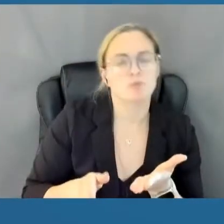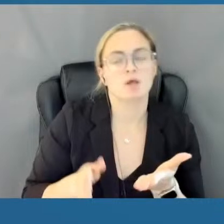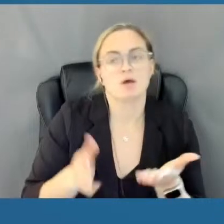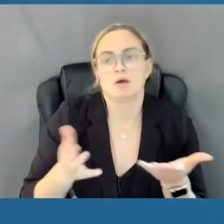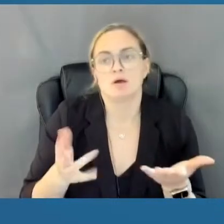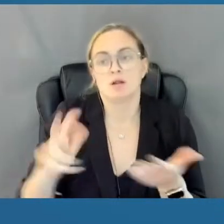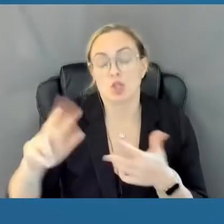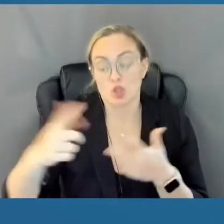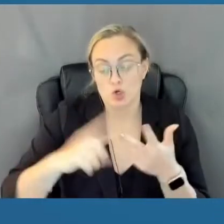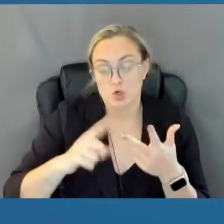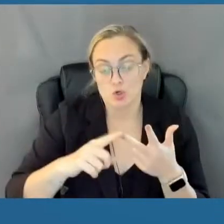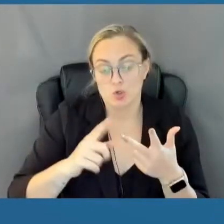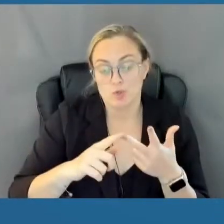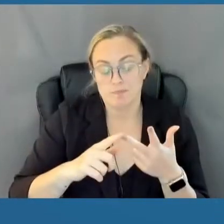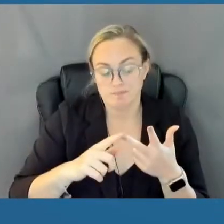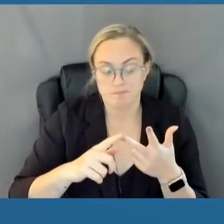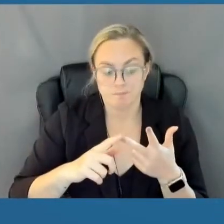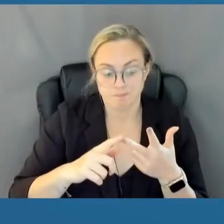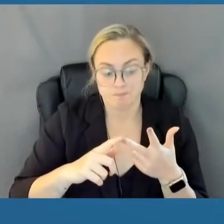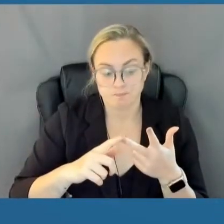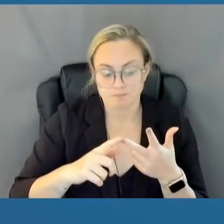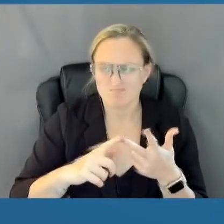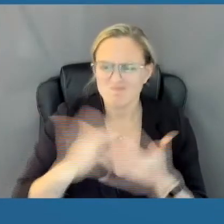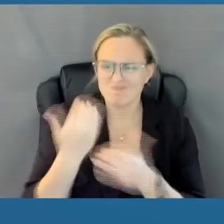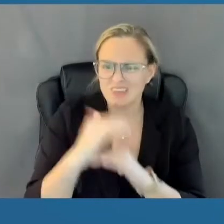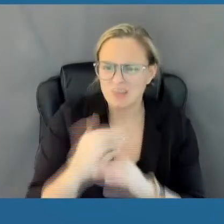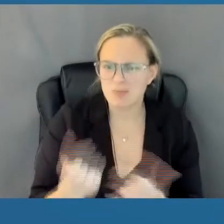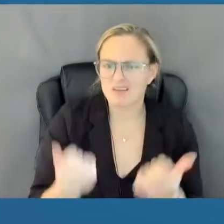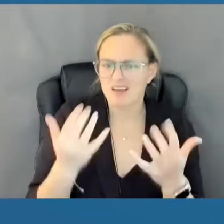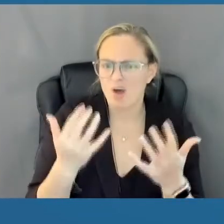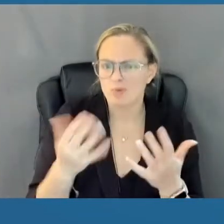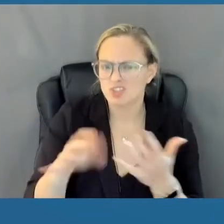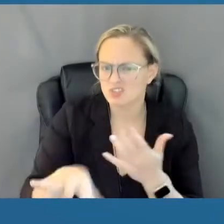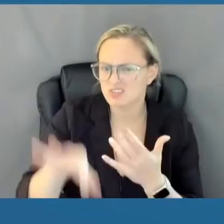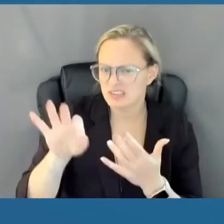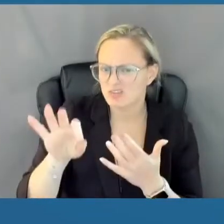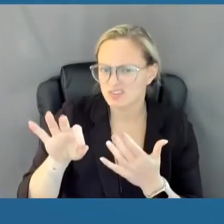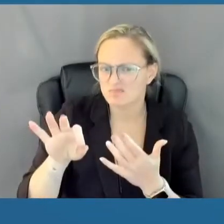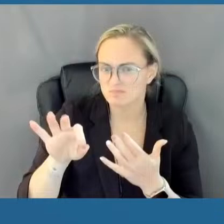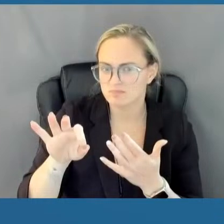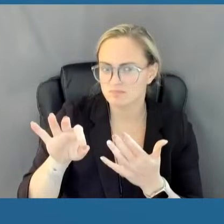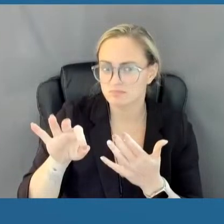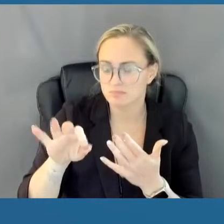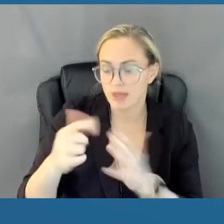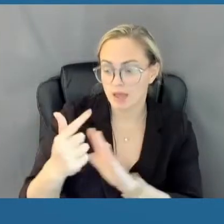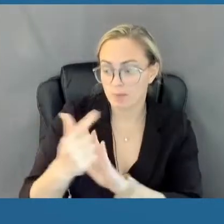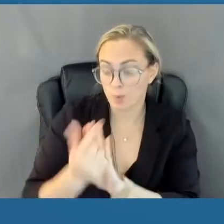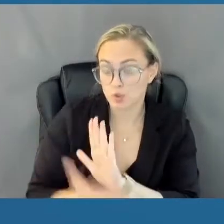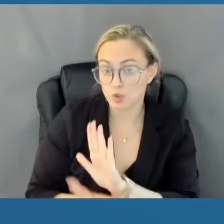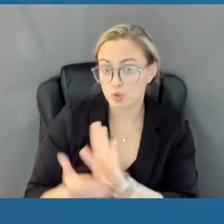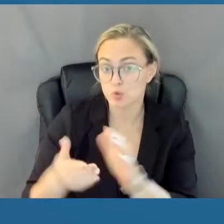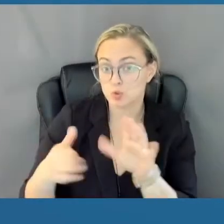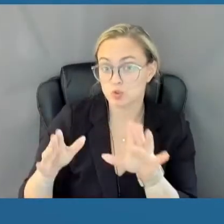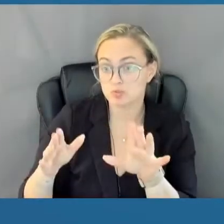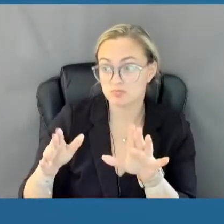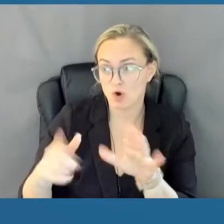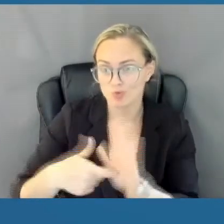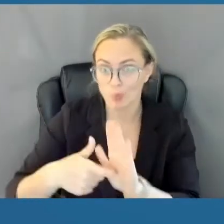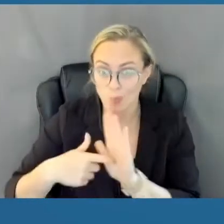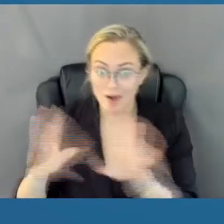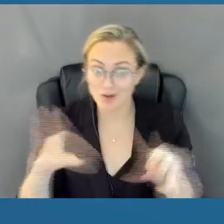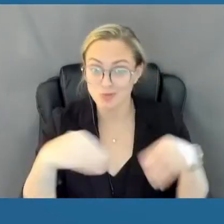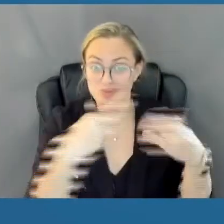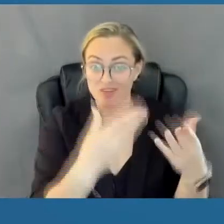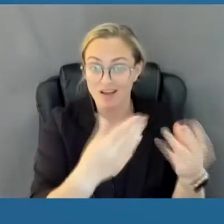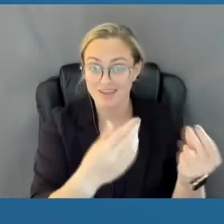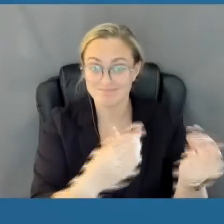third piece, I would say, is limiting the amount of discovery that prosecutors are required to turn over in the first instance, narrowing